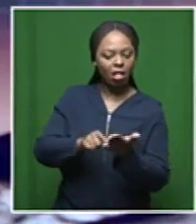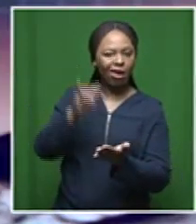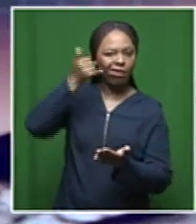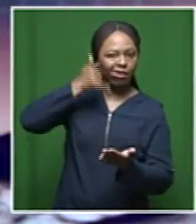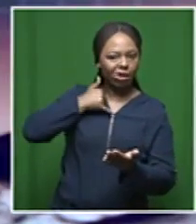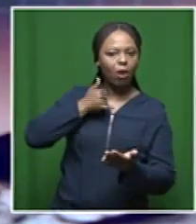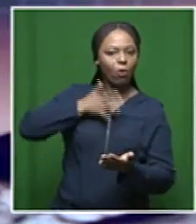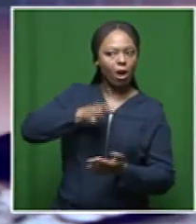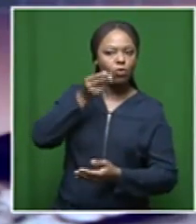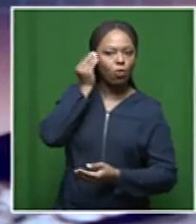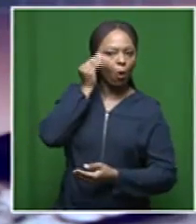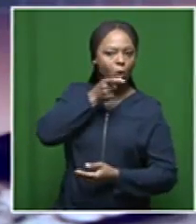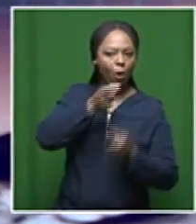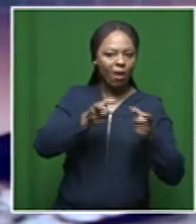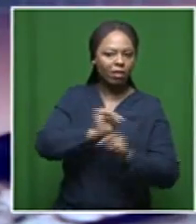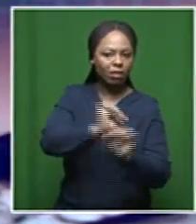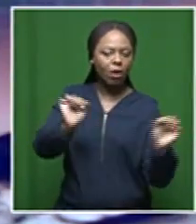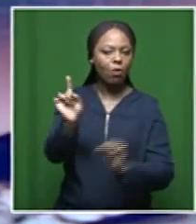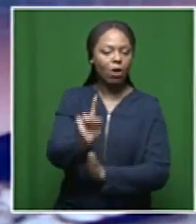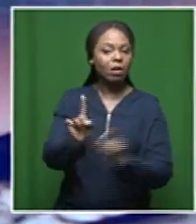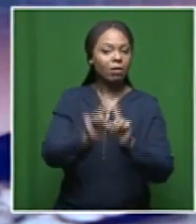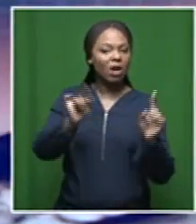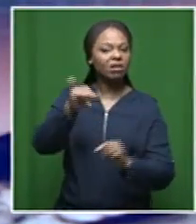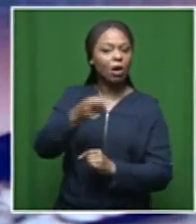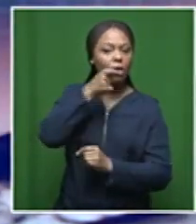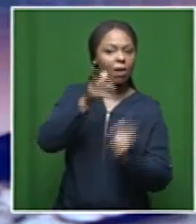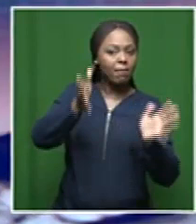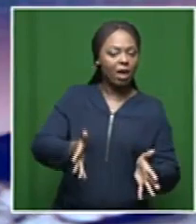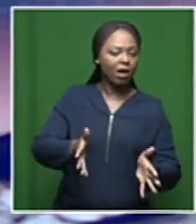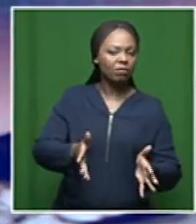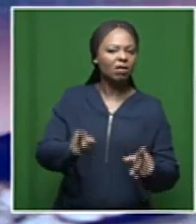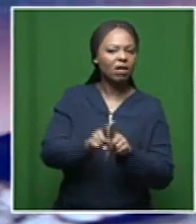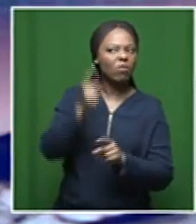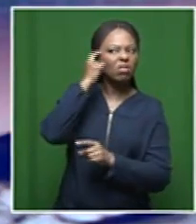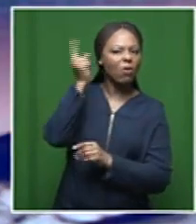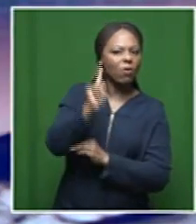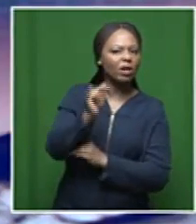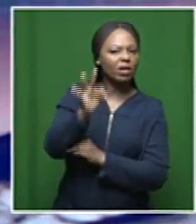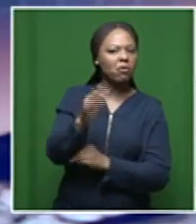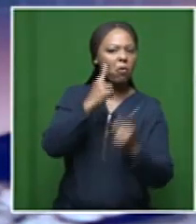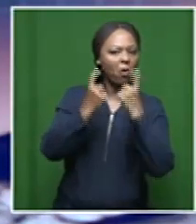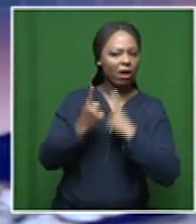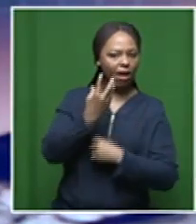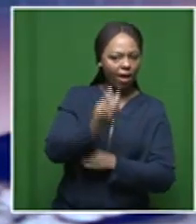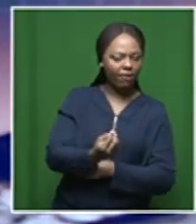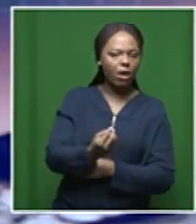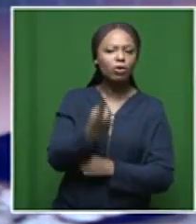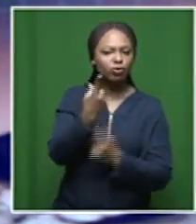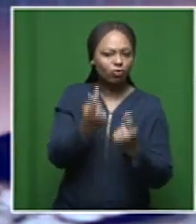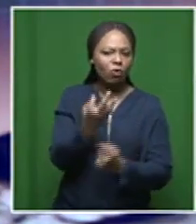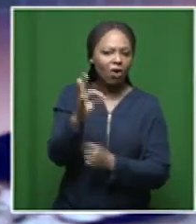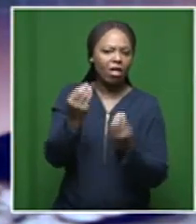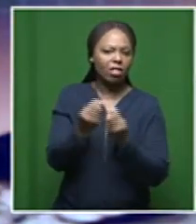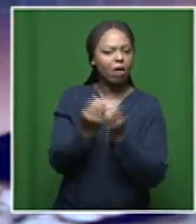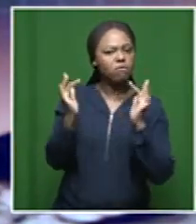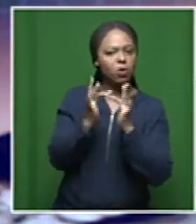what your opinion is on what we're talking about. But not just your opinion, also on what you're thinking if you have any questions. So do the right thing and contact